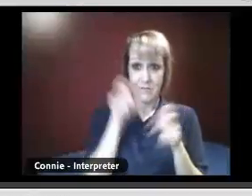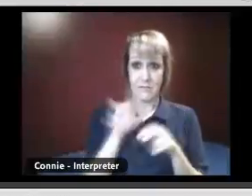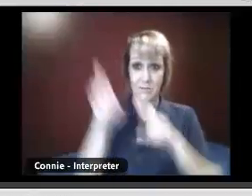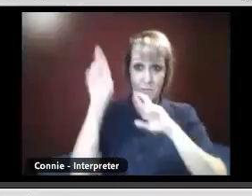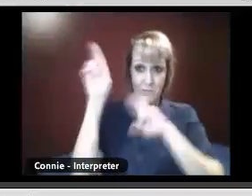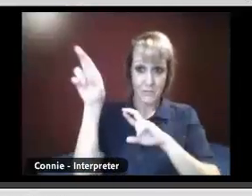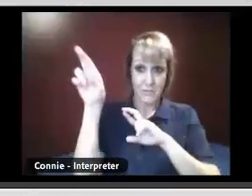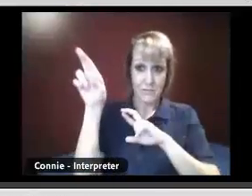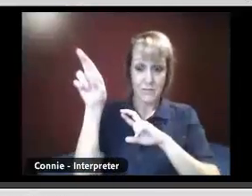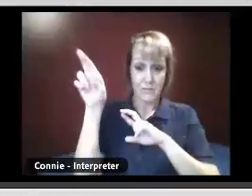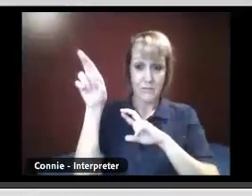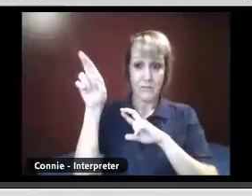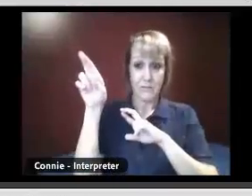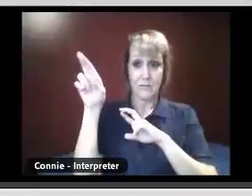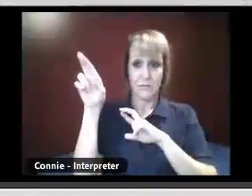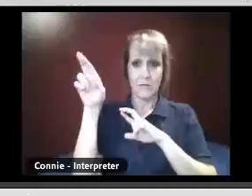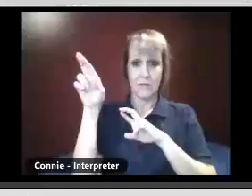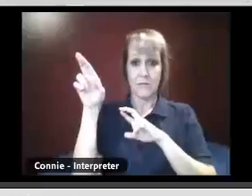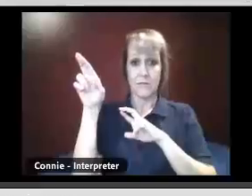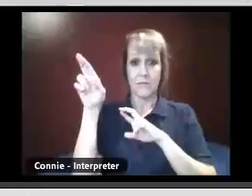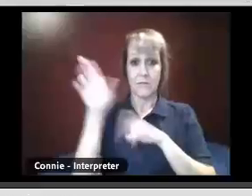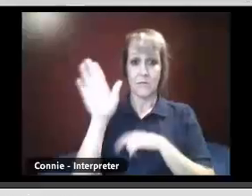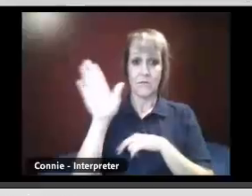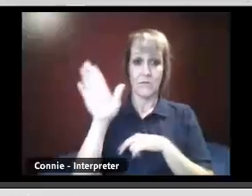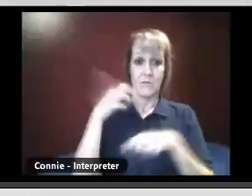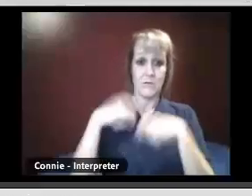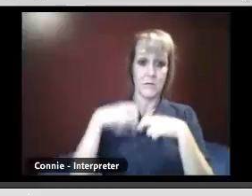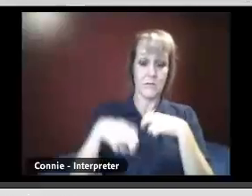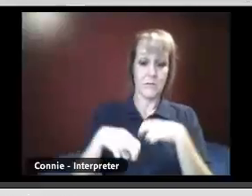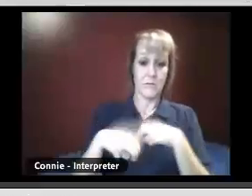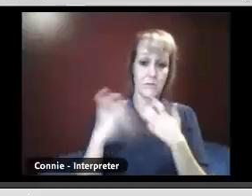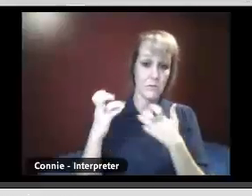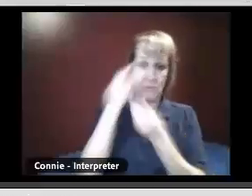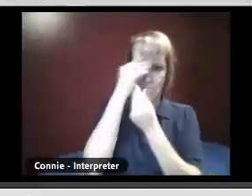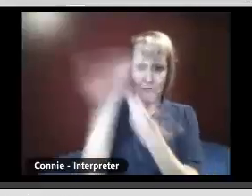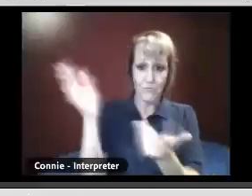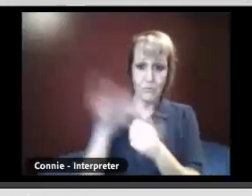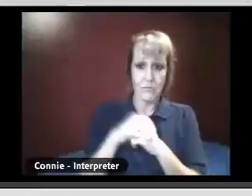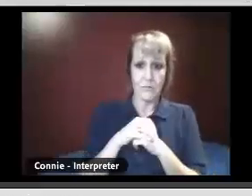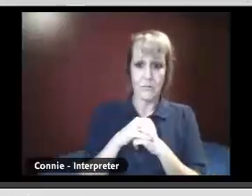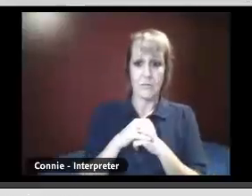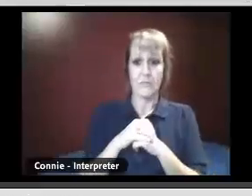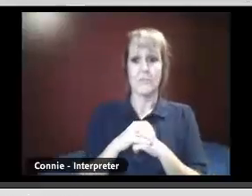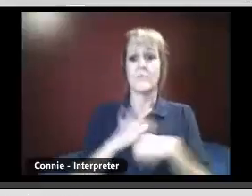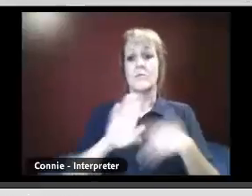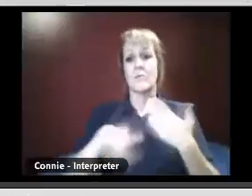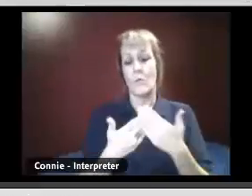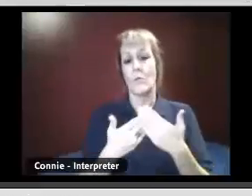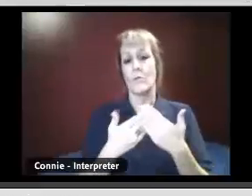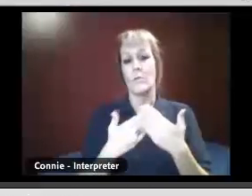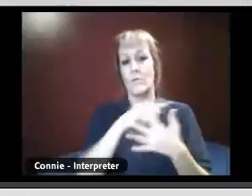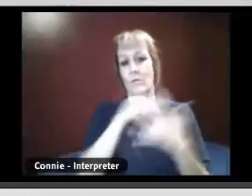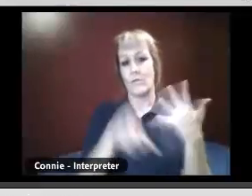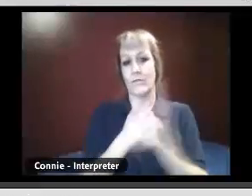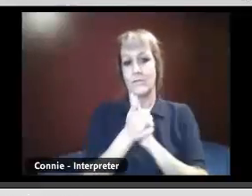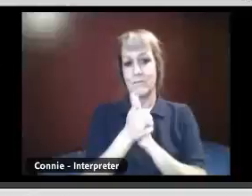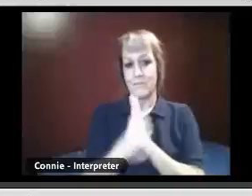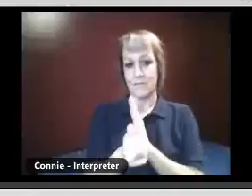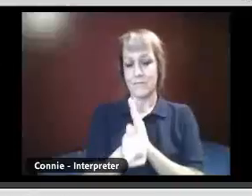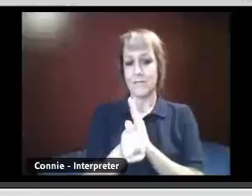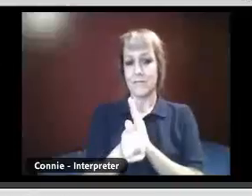for their issues and what they want to share with you? So all of these skills that we've just talked about,